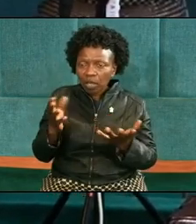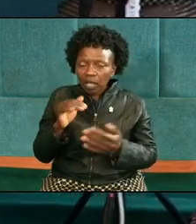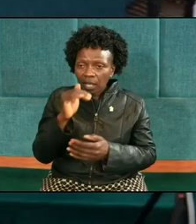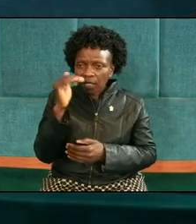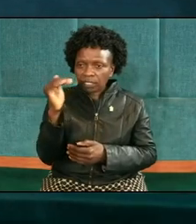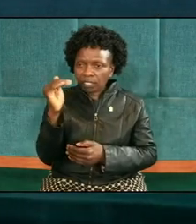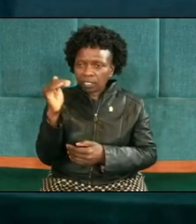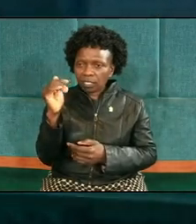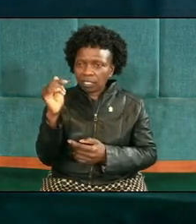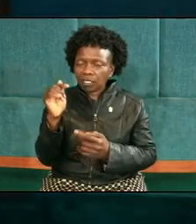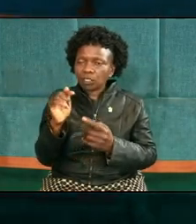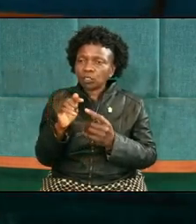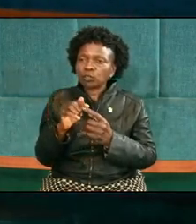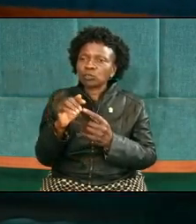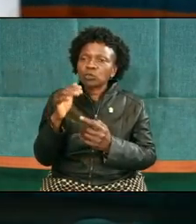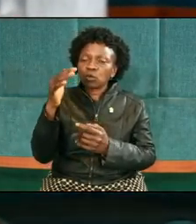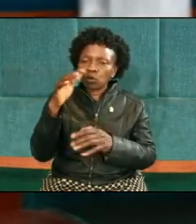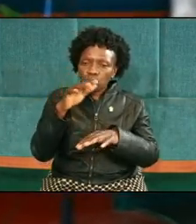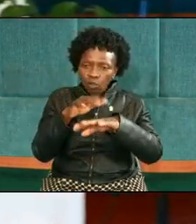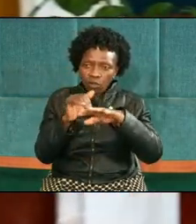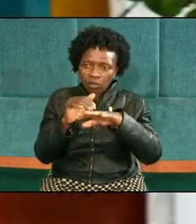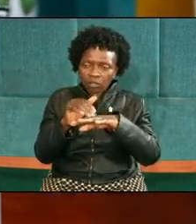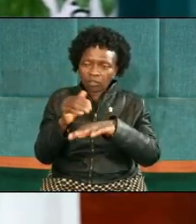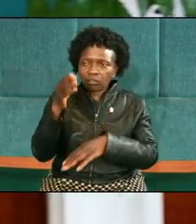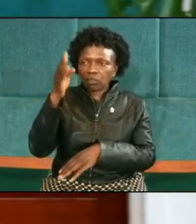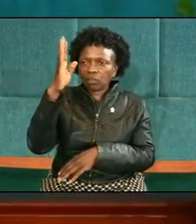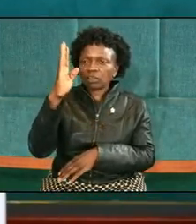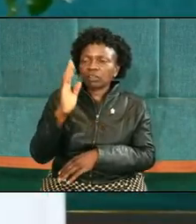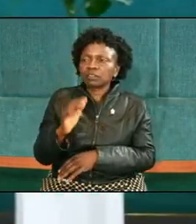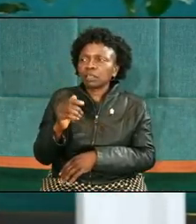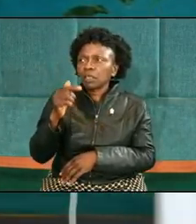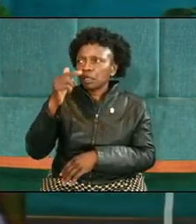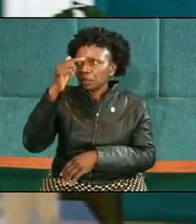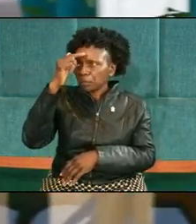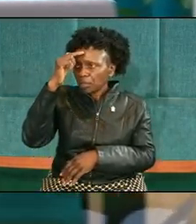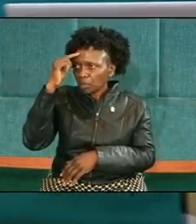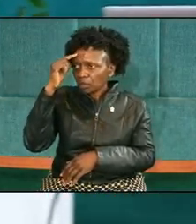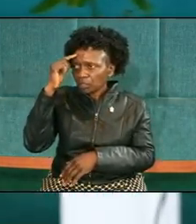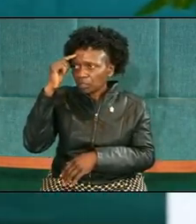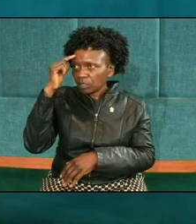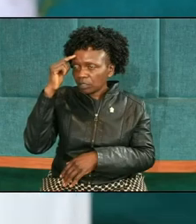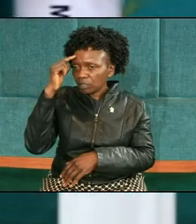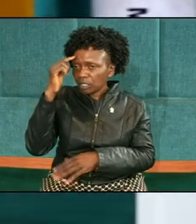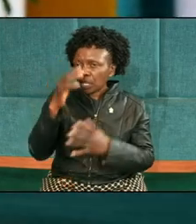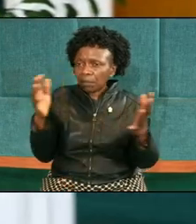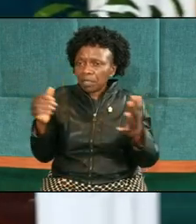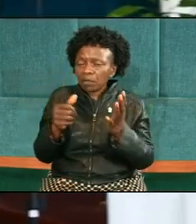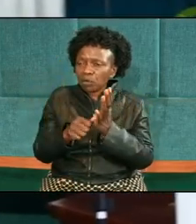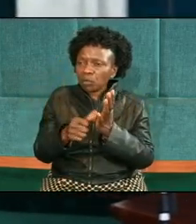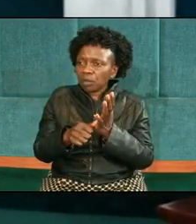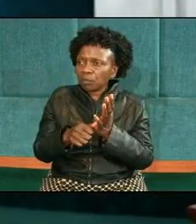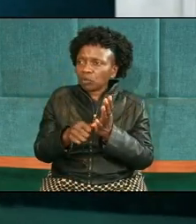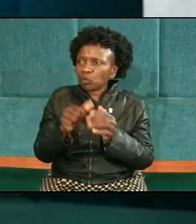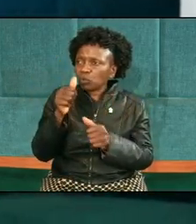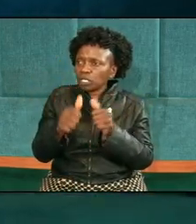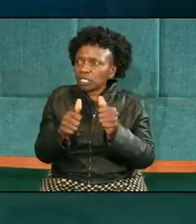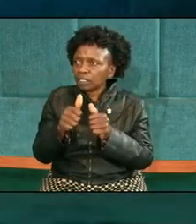asked to call on his God. Because here's the big, what is the big problem Jonah have right now?